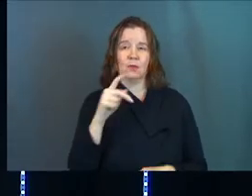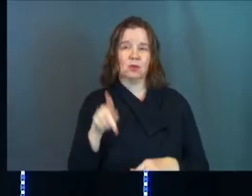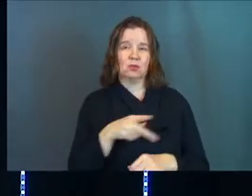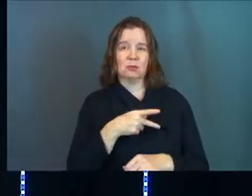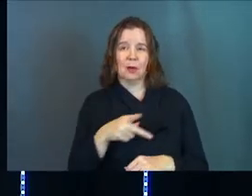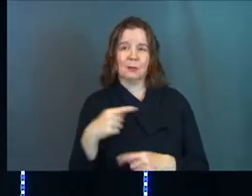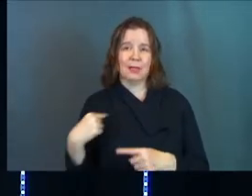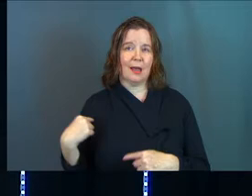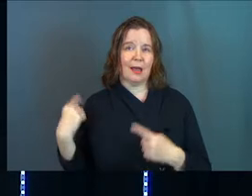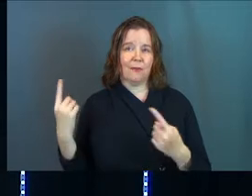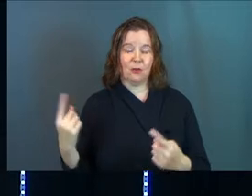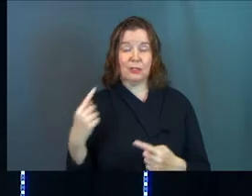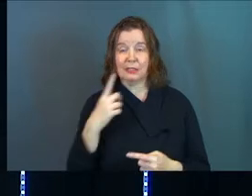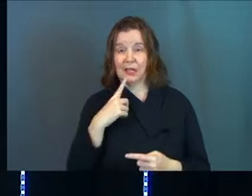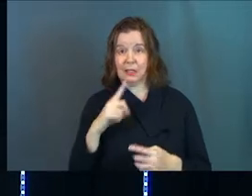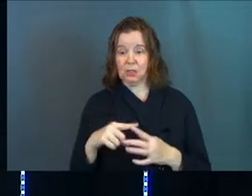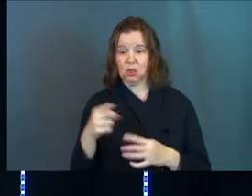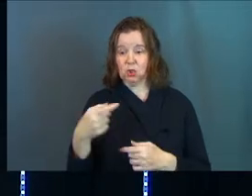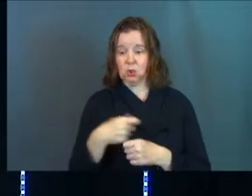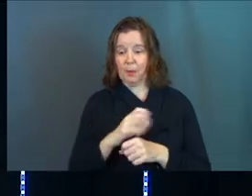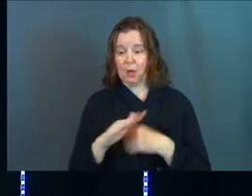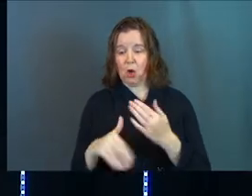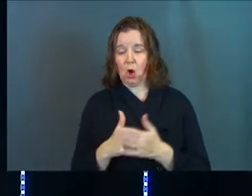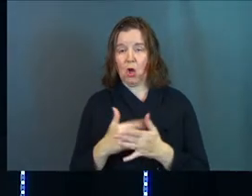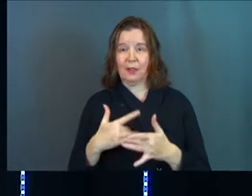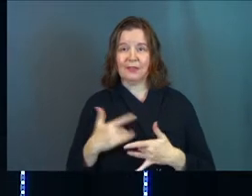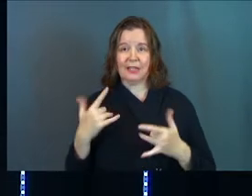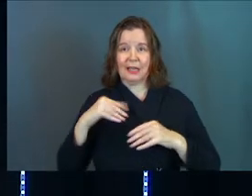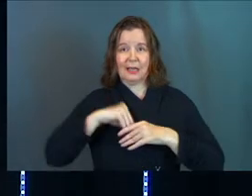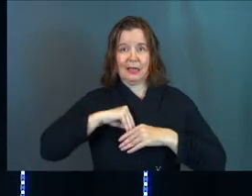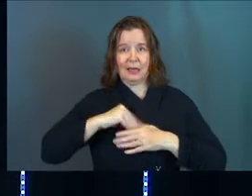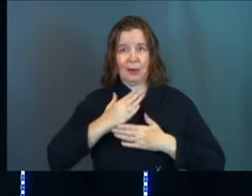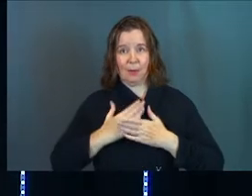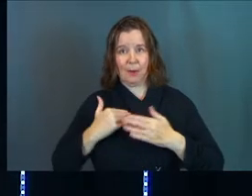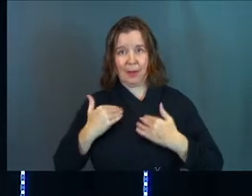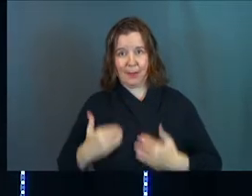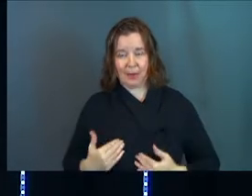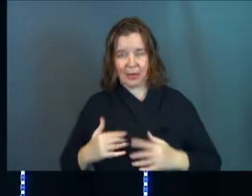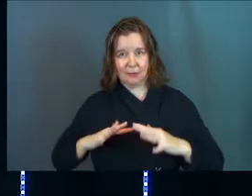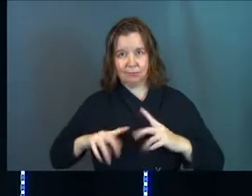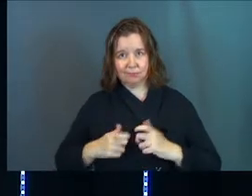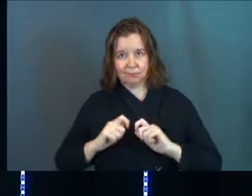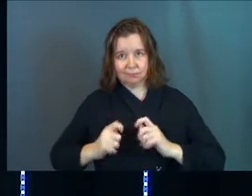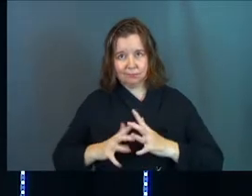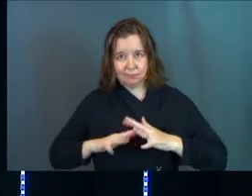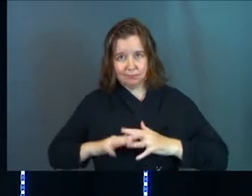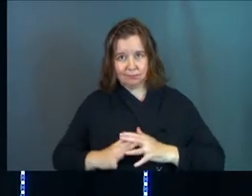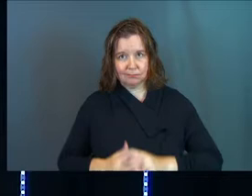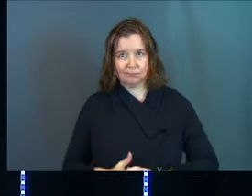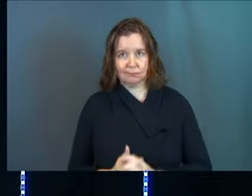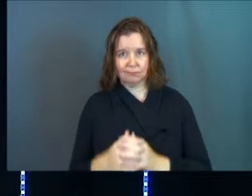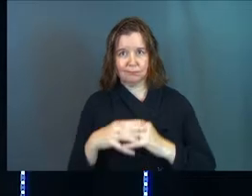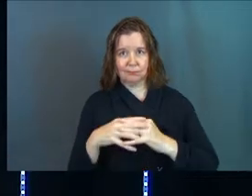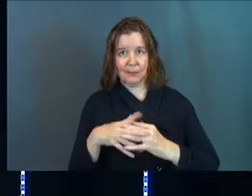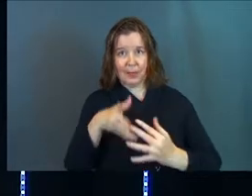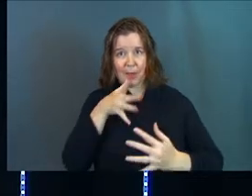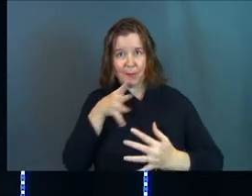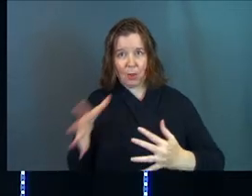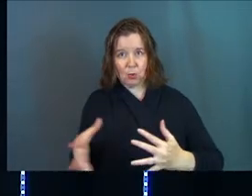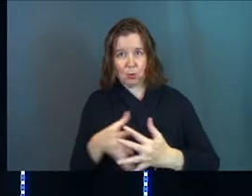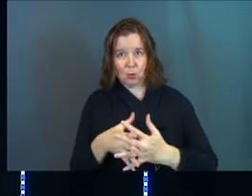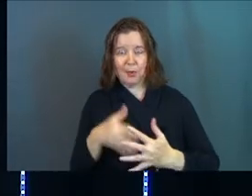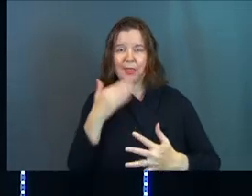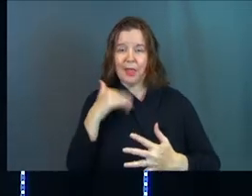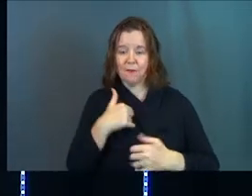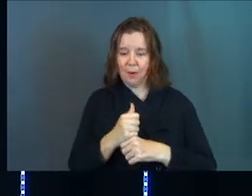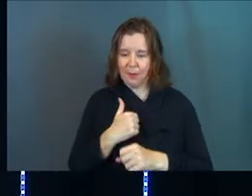ever. He says, as he says, you made all the delicate inner parts of my body and you knit me together in my mother's womb. Thank you, God,